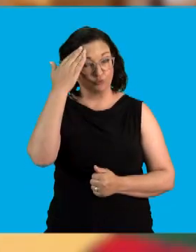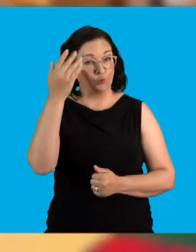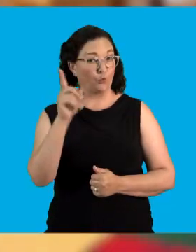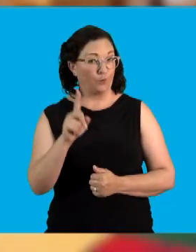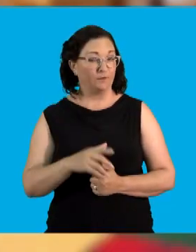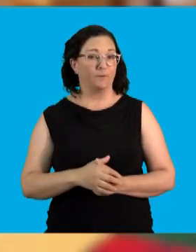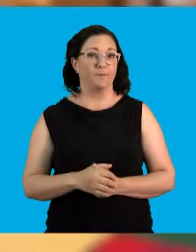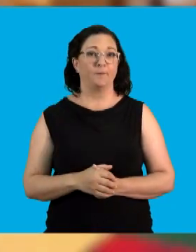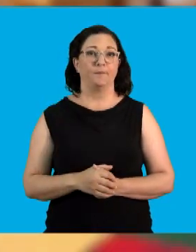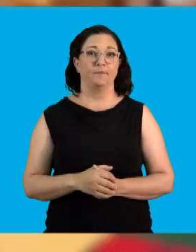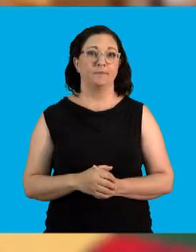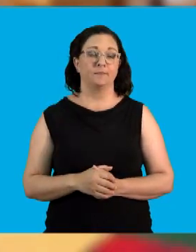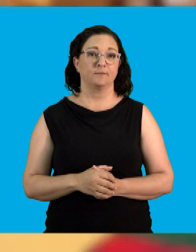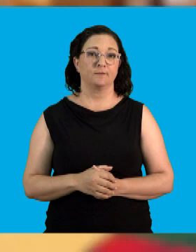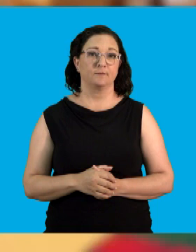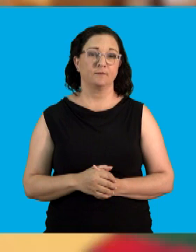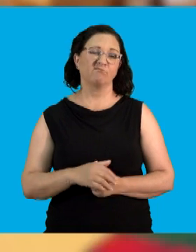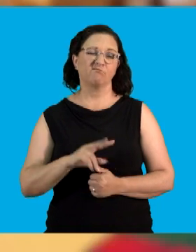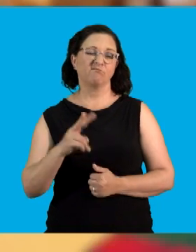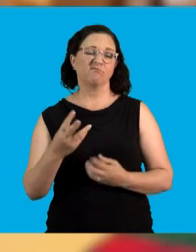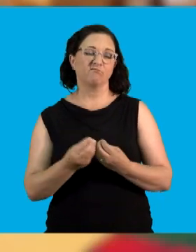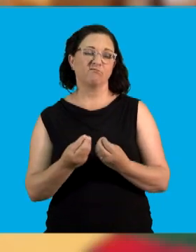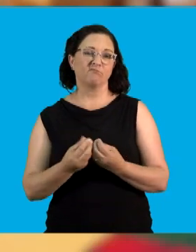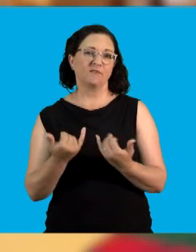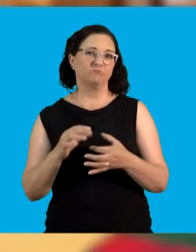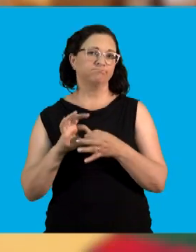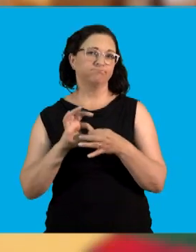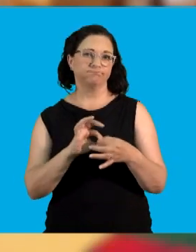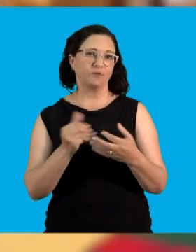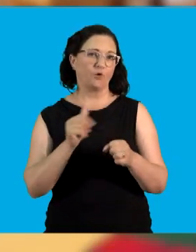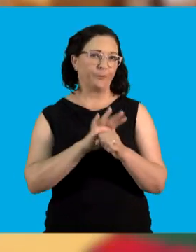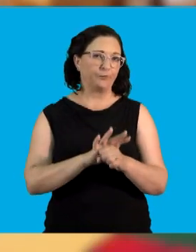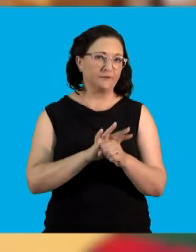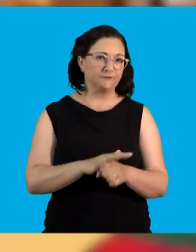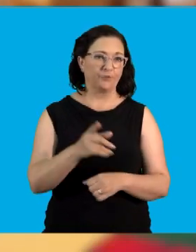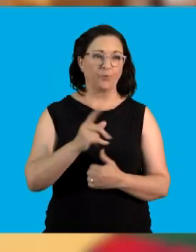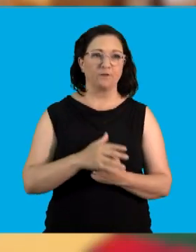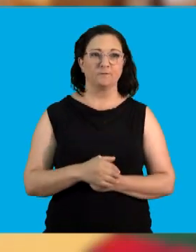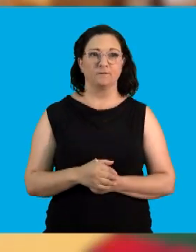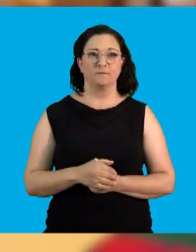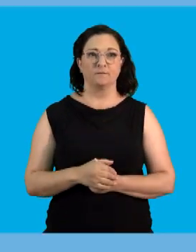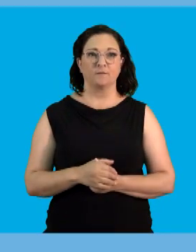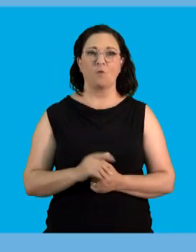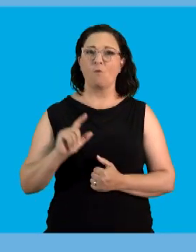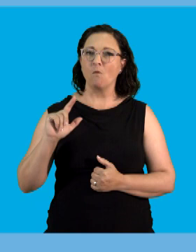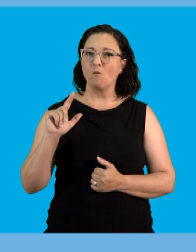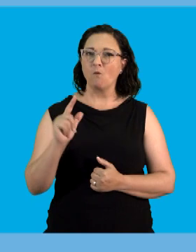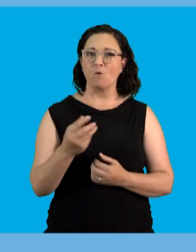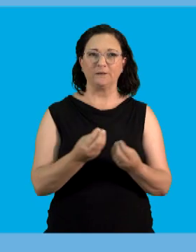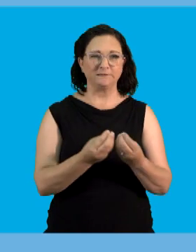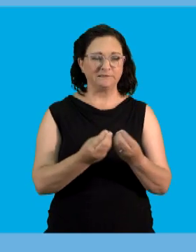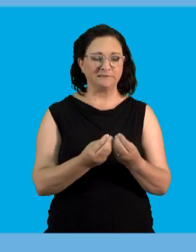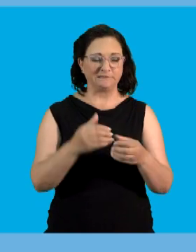things that you should already know, that we already know about pressure and other things that are relating to pressure are, we know that